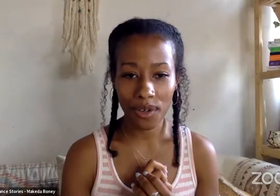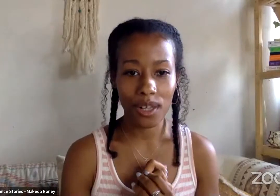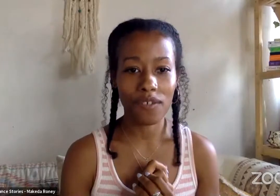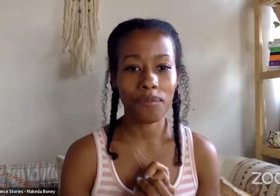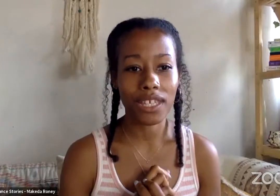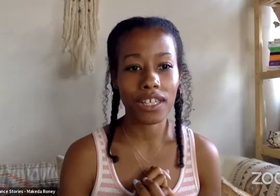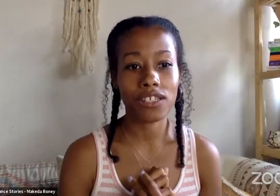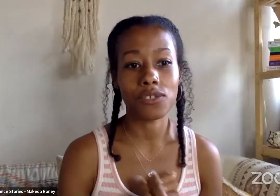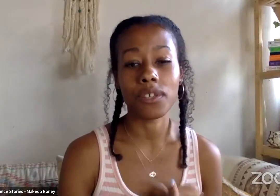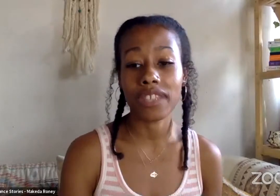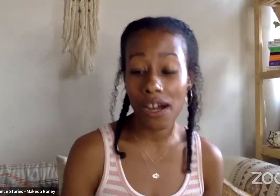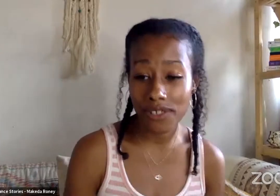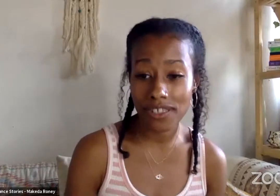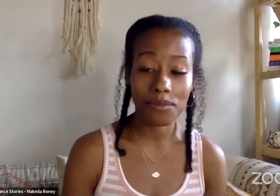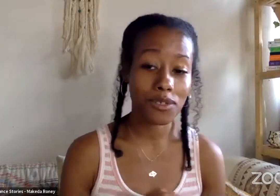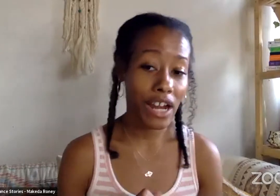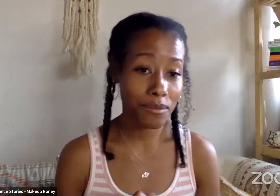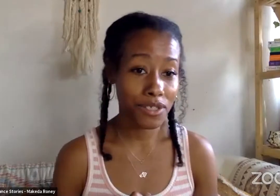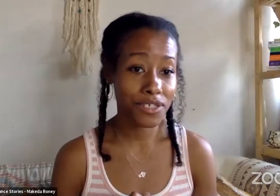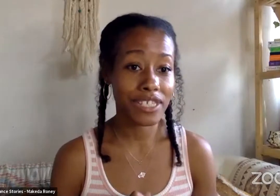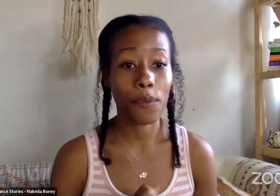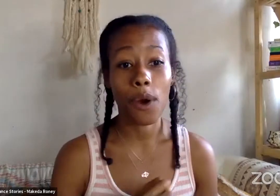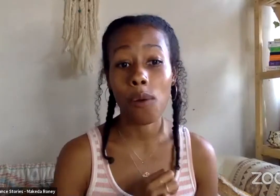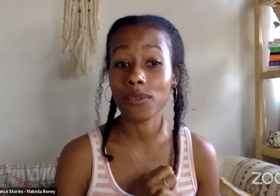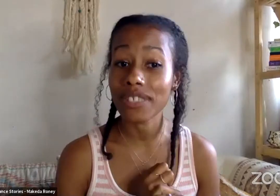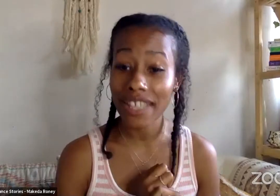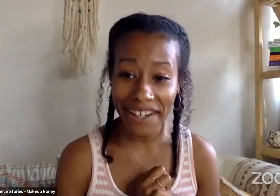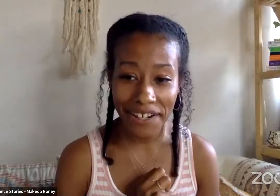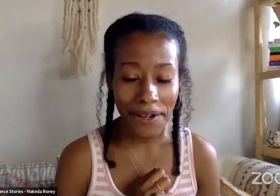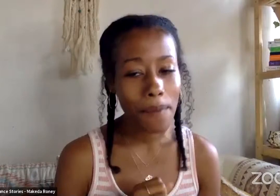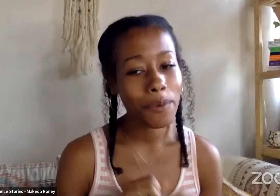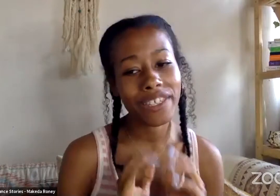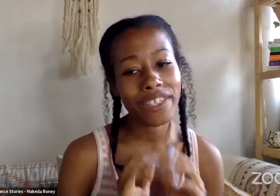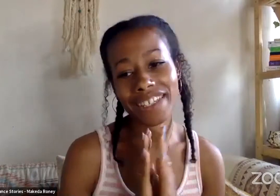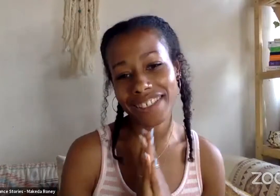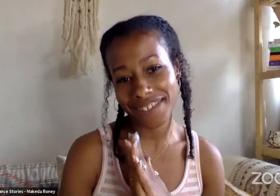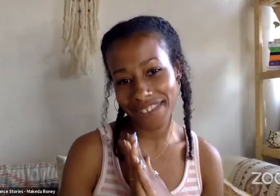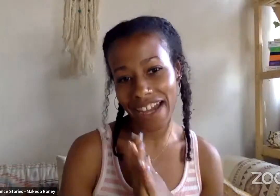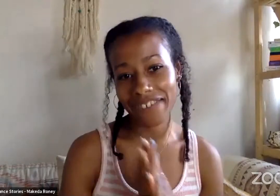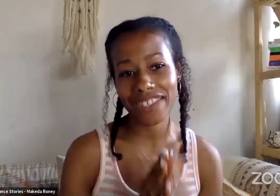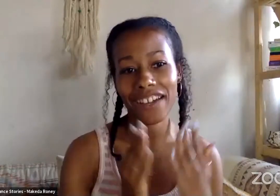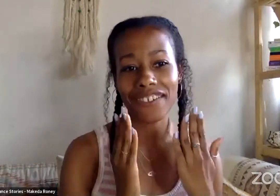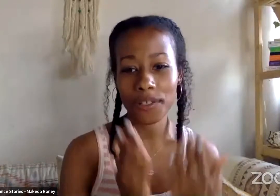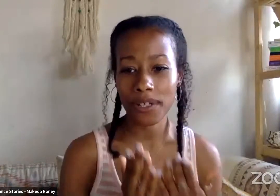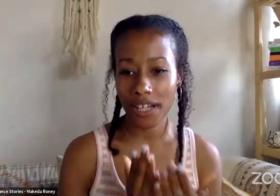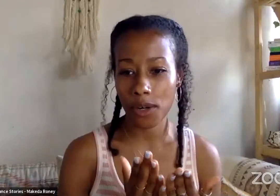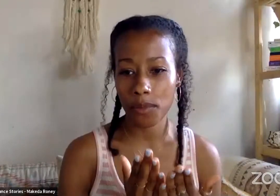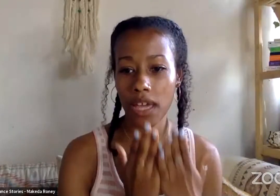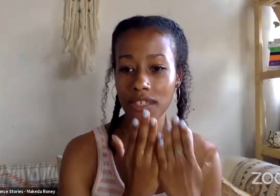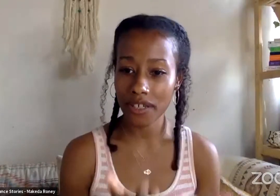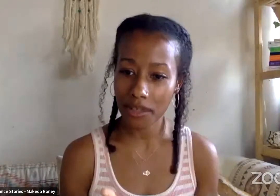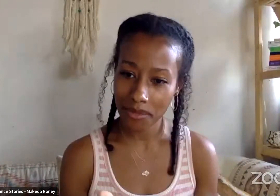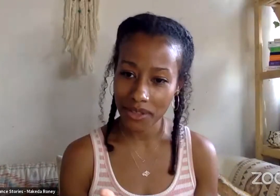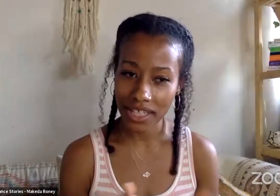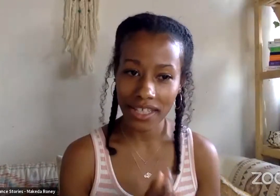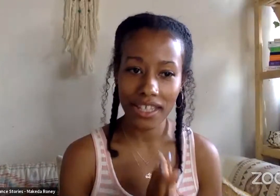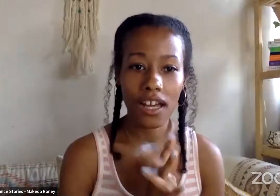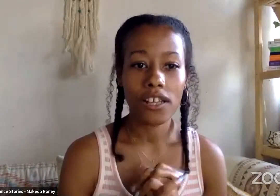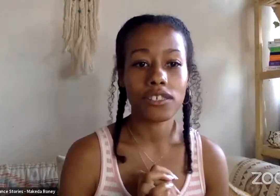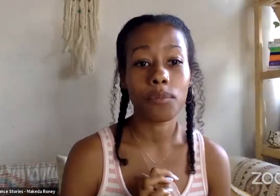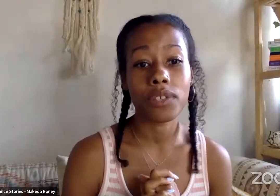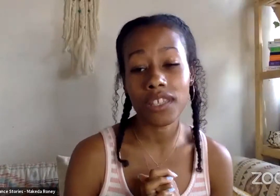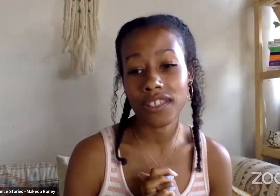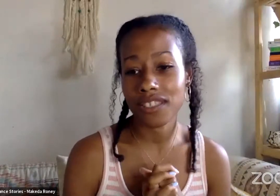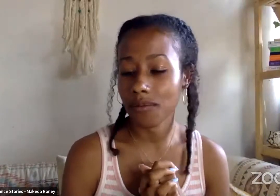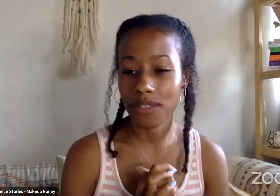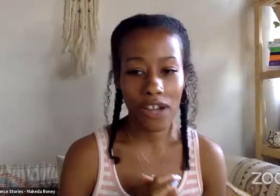huge goal of making it to 1,000 subscribers and we're almost there, but we cannot do that without your help and your community.